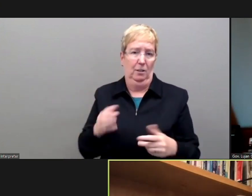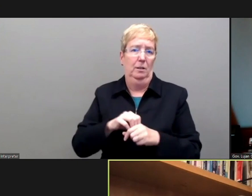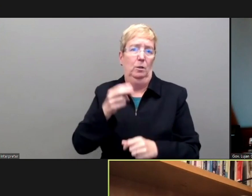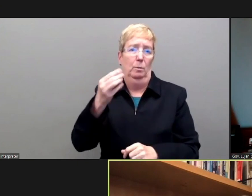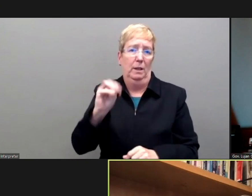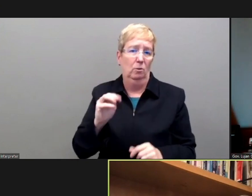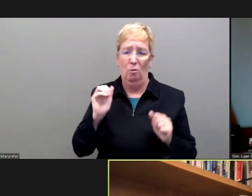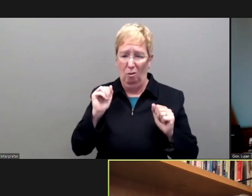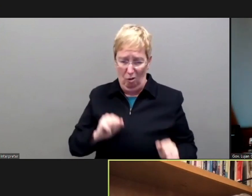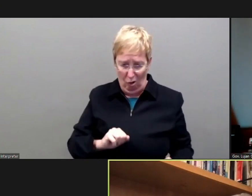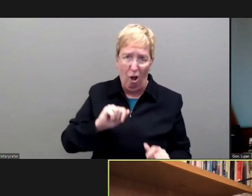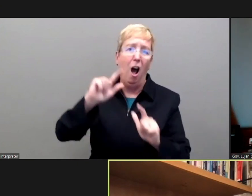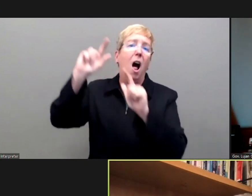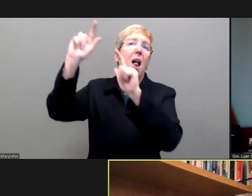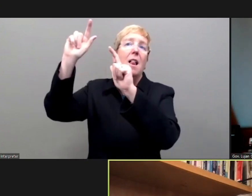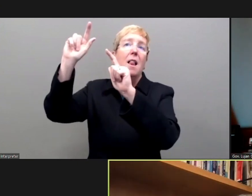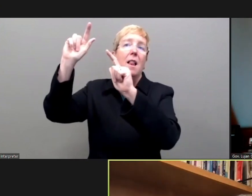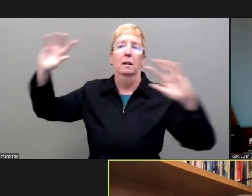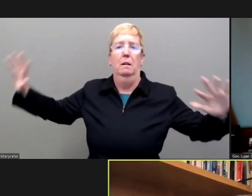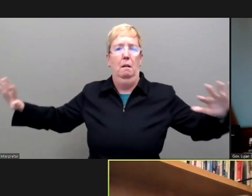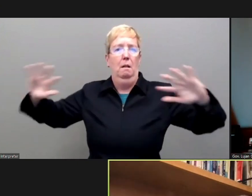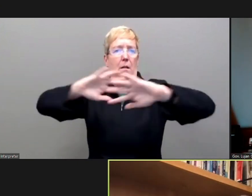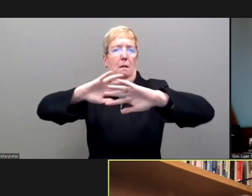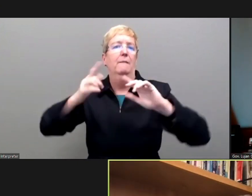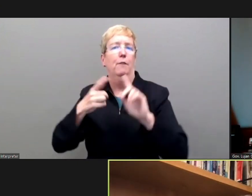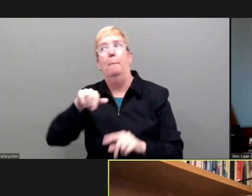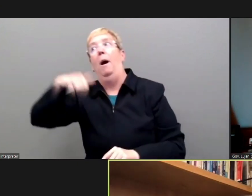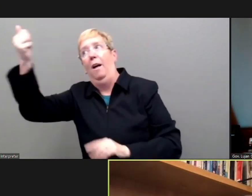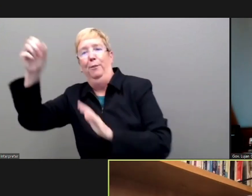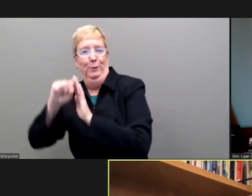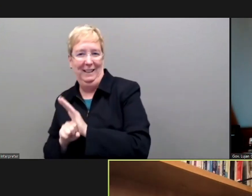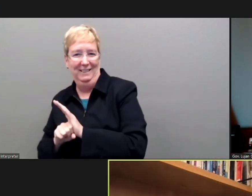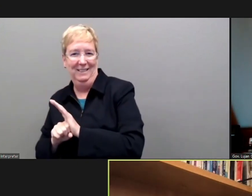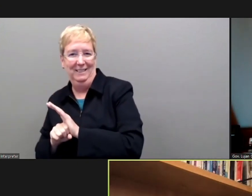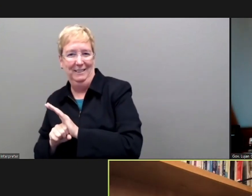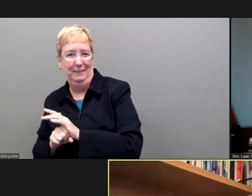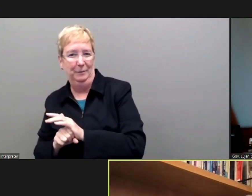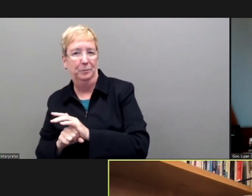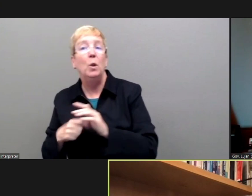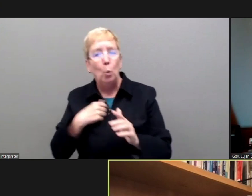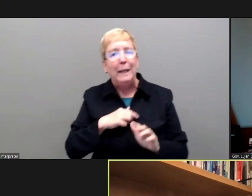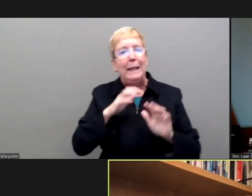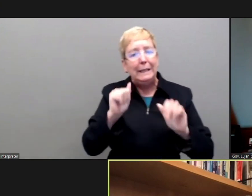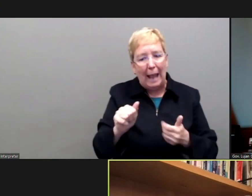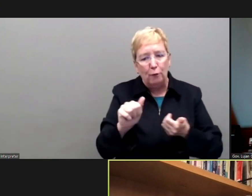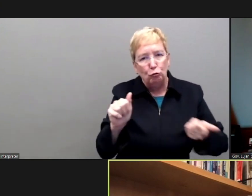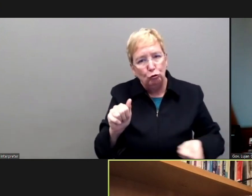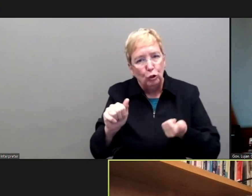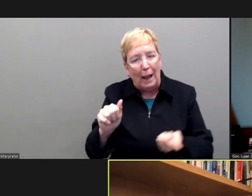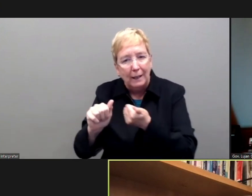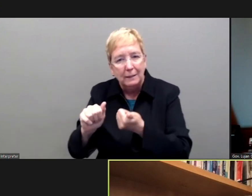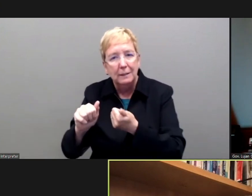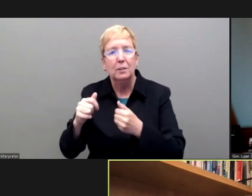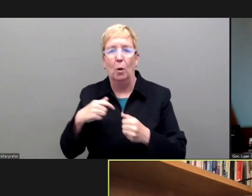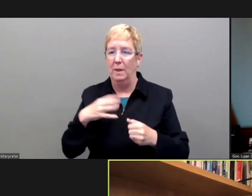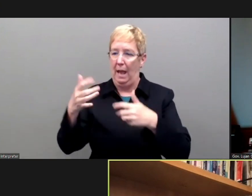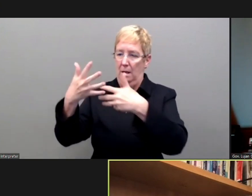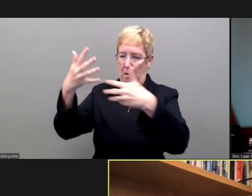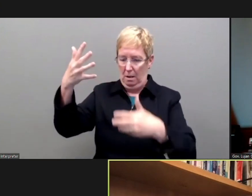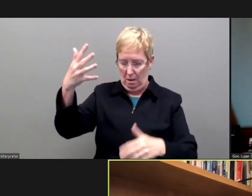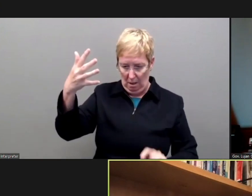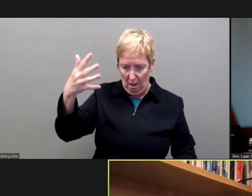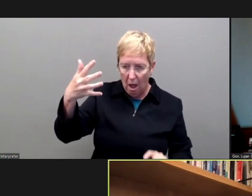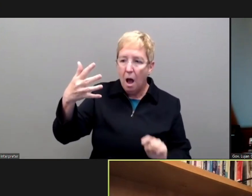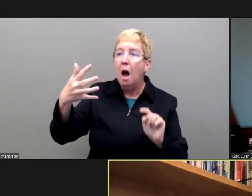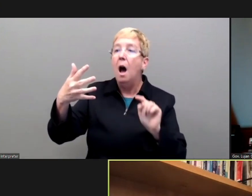come from other places in the United States. So I just wanted to clarify that we can actually track that now, and the evidence does not support that. Thank